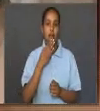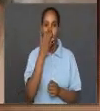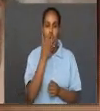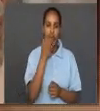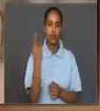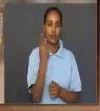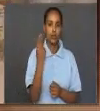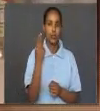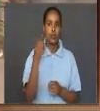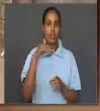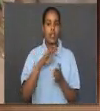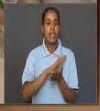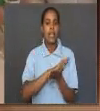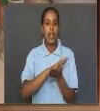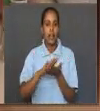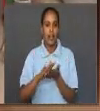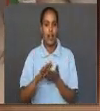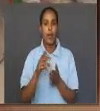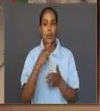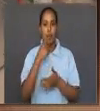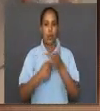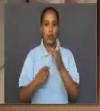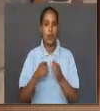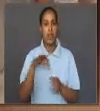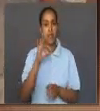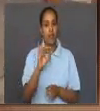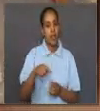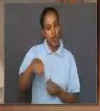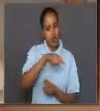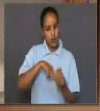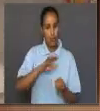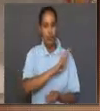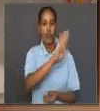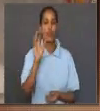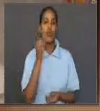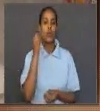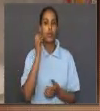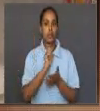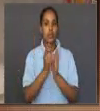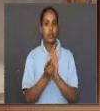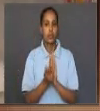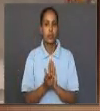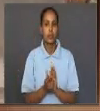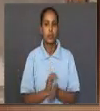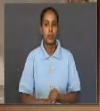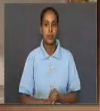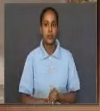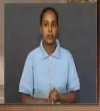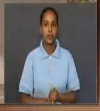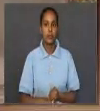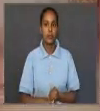Bases are commonly used in cleaning products that you might find around your home, such as